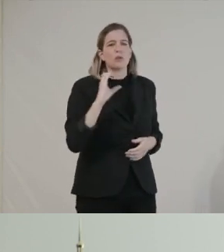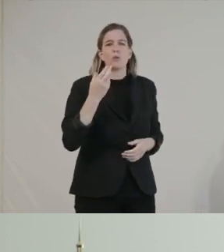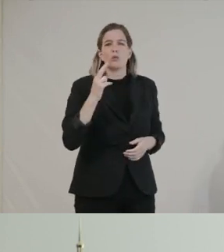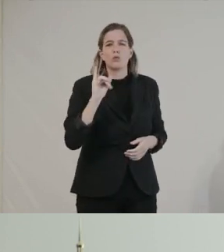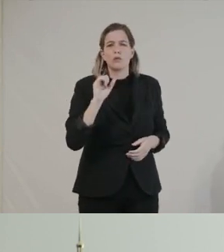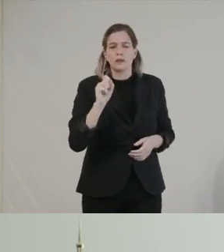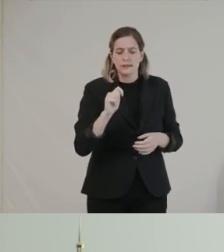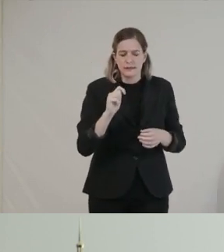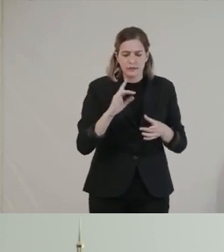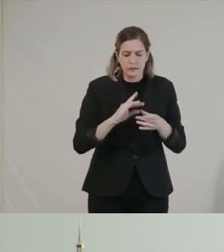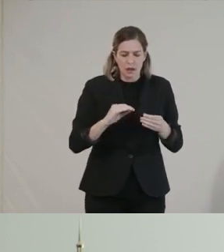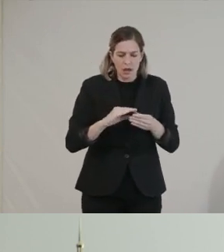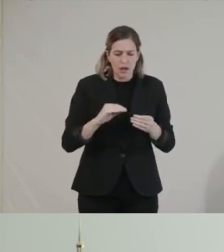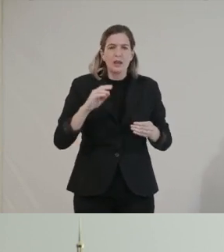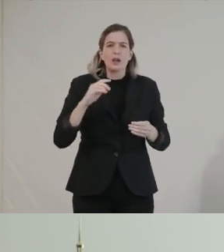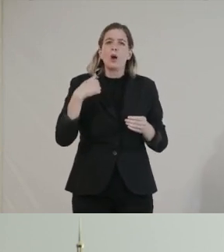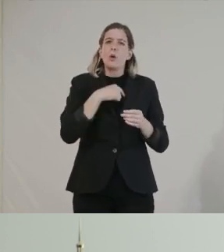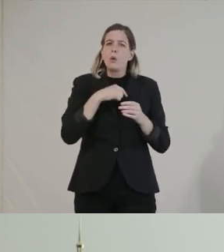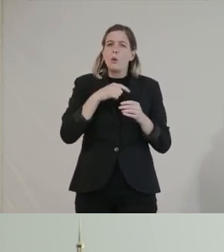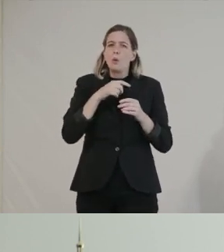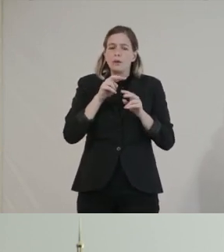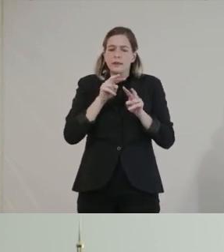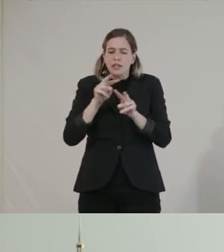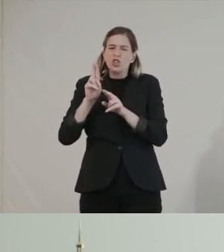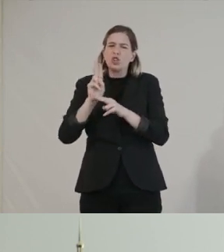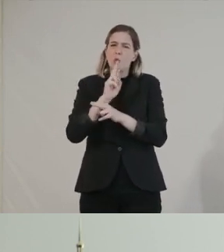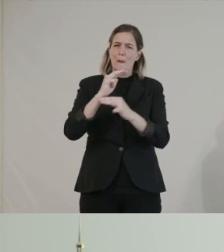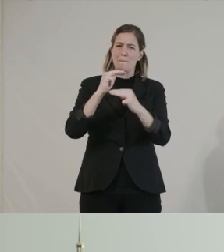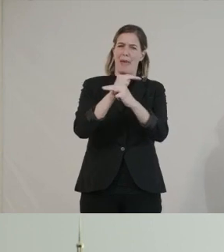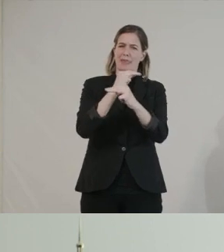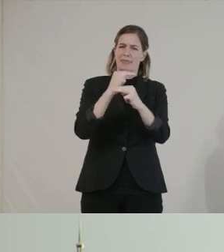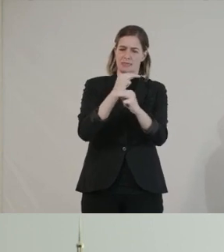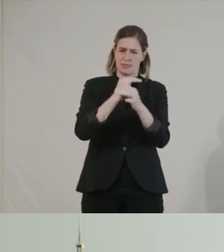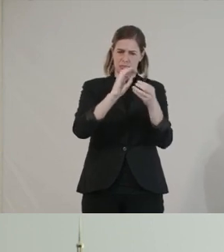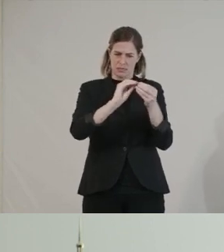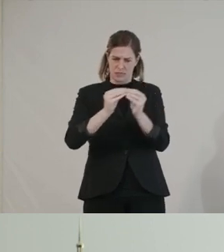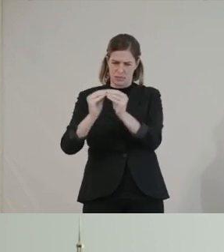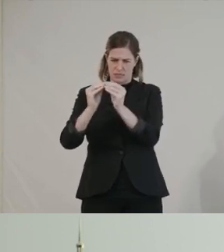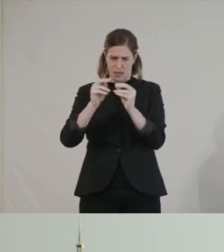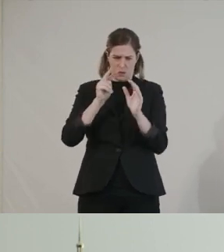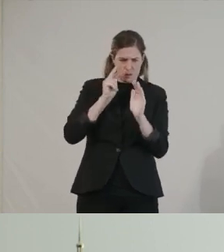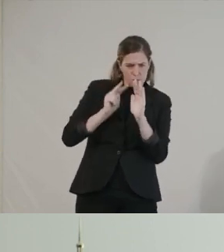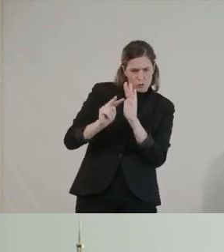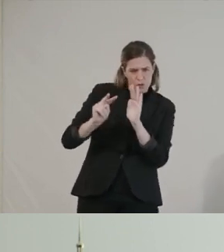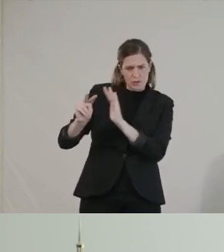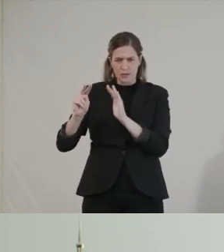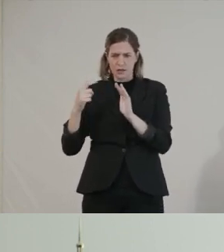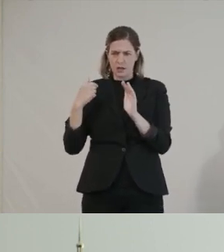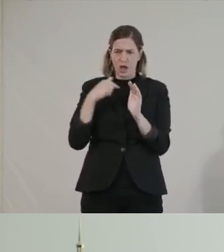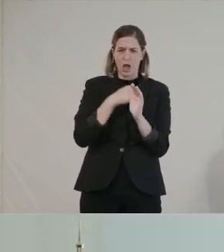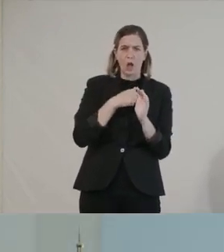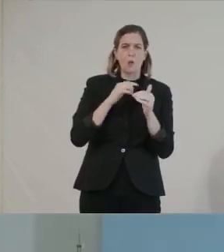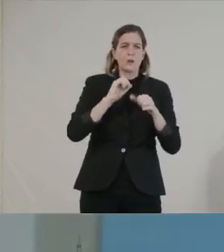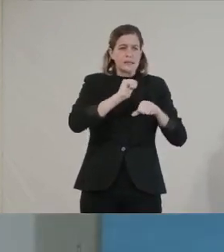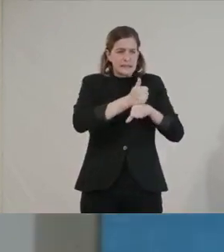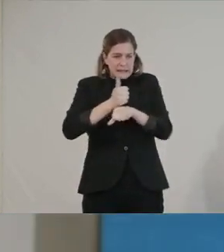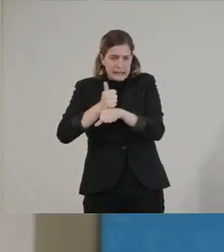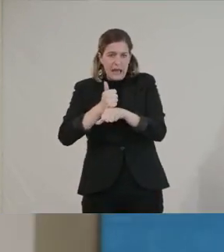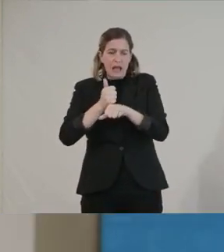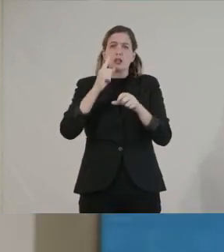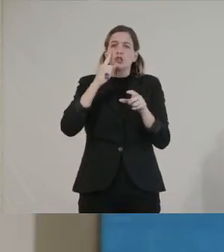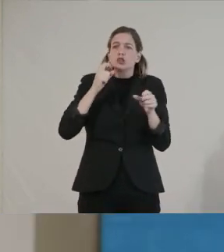that hopefully predict where we'll be. As we've made those mitigation strategies, we have been evaluating